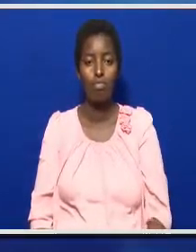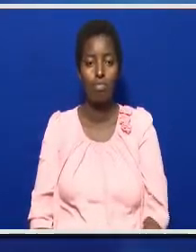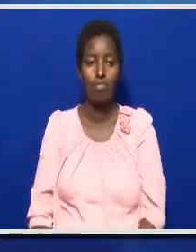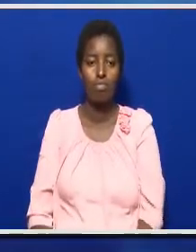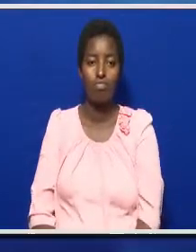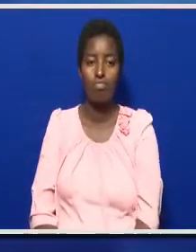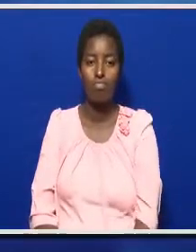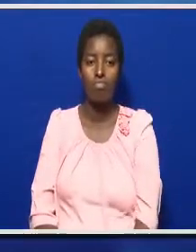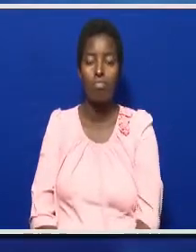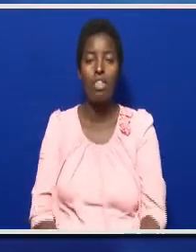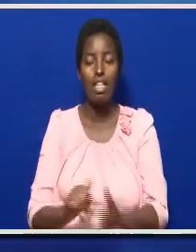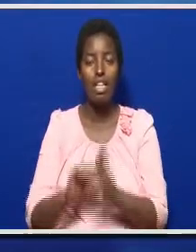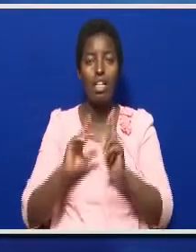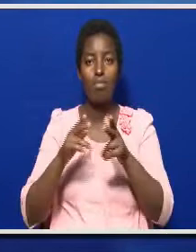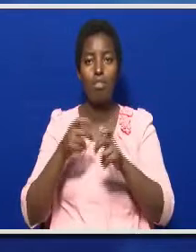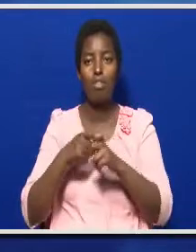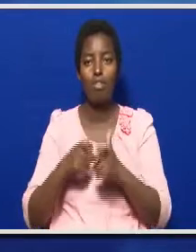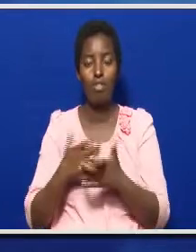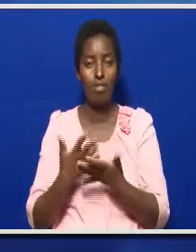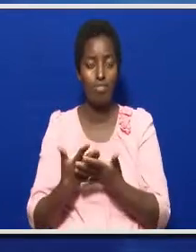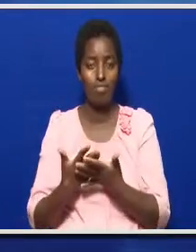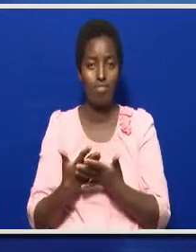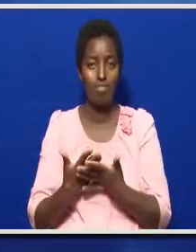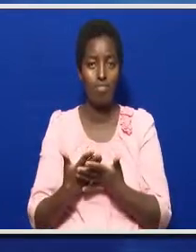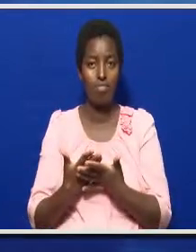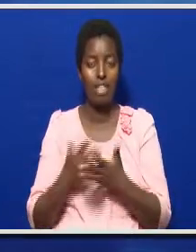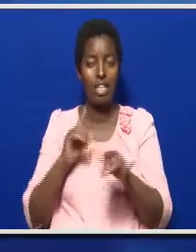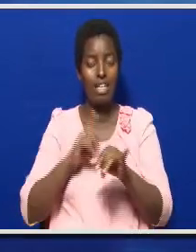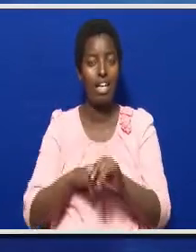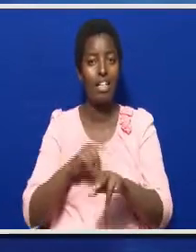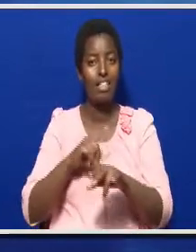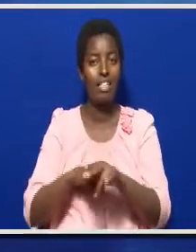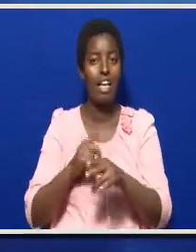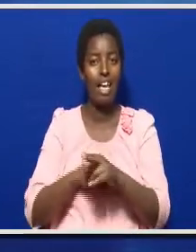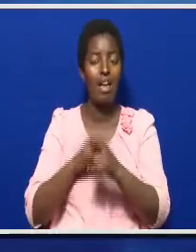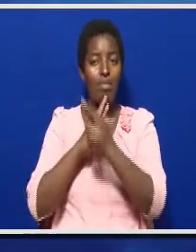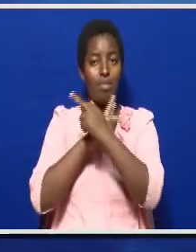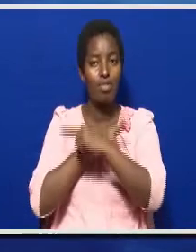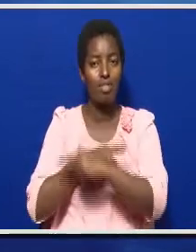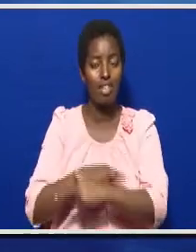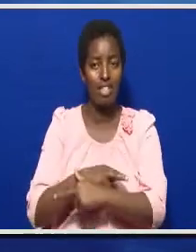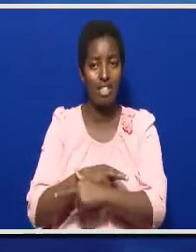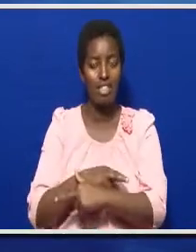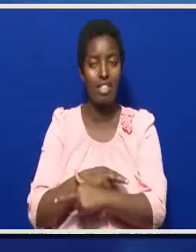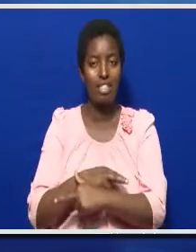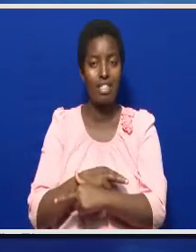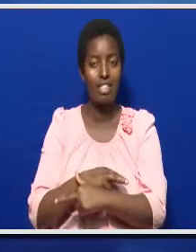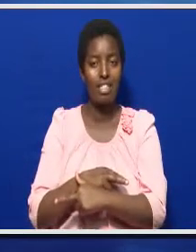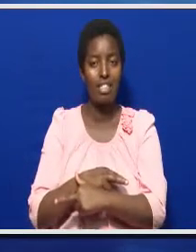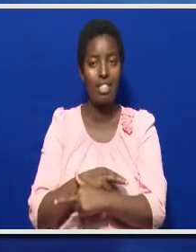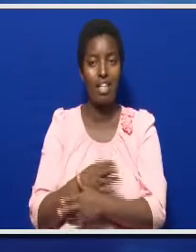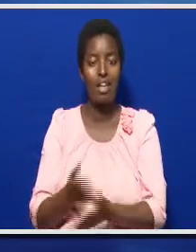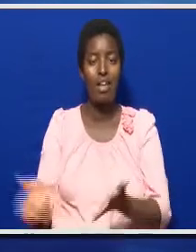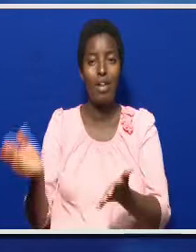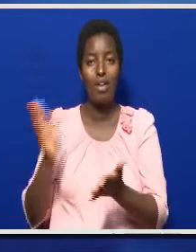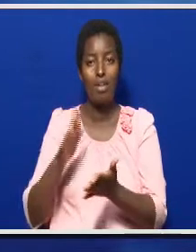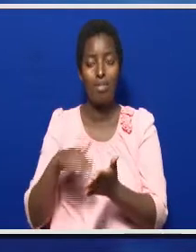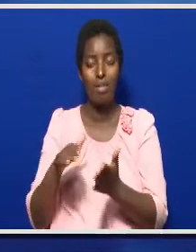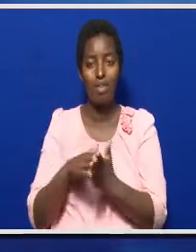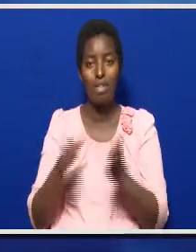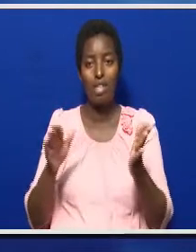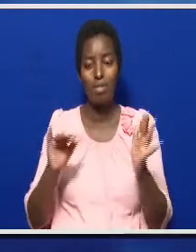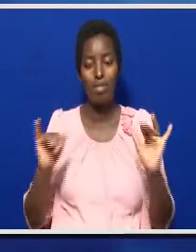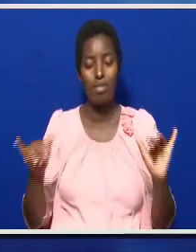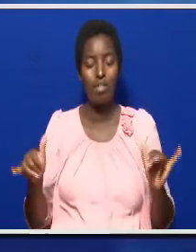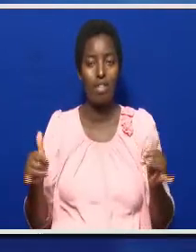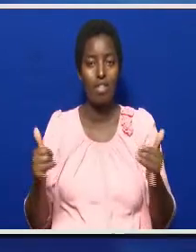All right, and that report from Stella Kariuki brings us on to 25 minutes on top of the broadcast. Time for us to take a short commercial